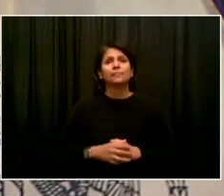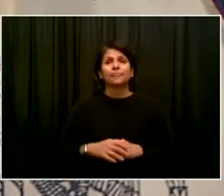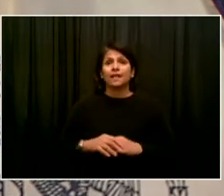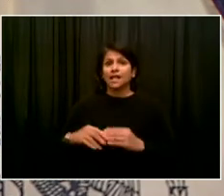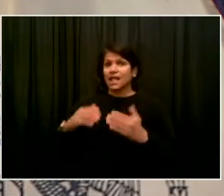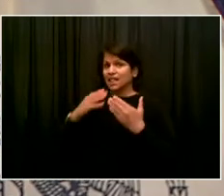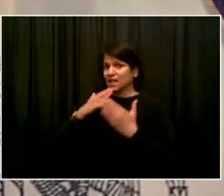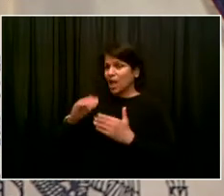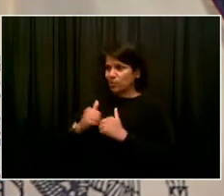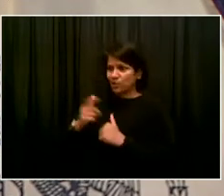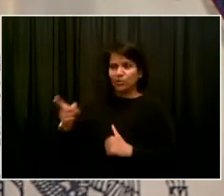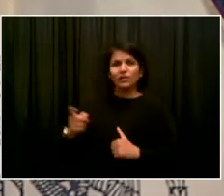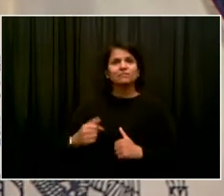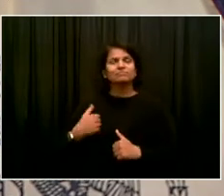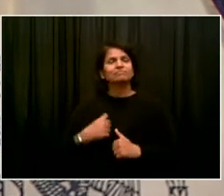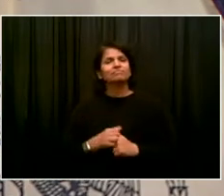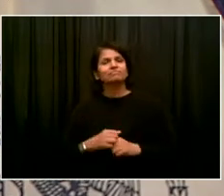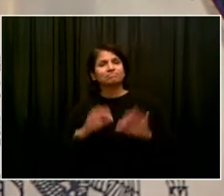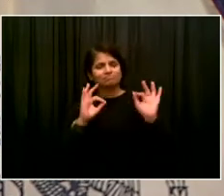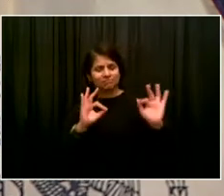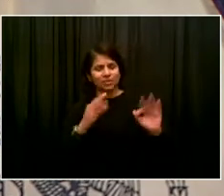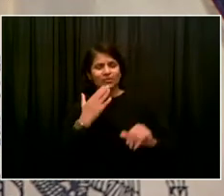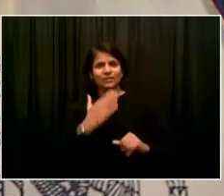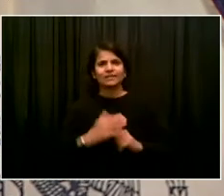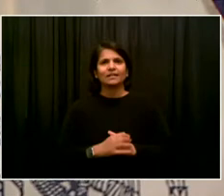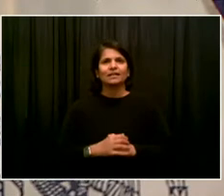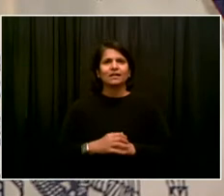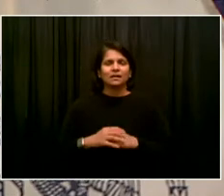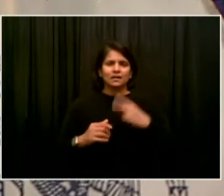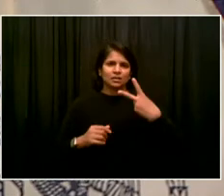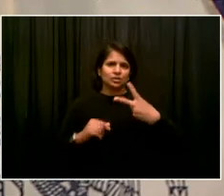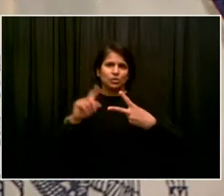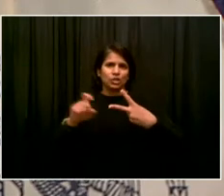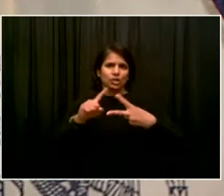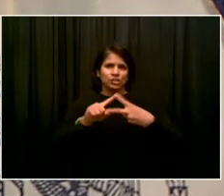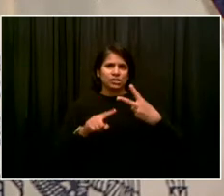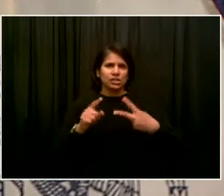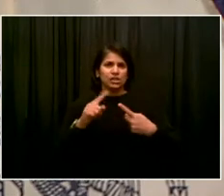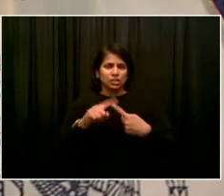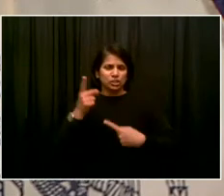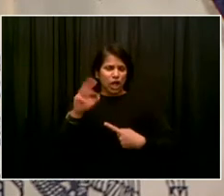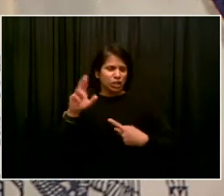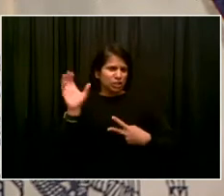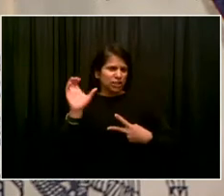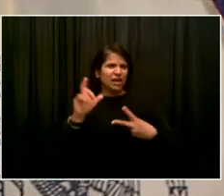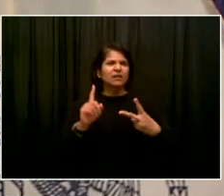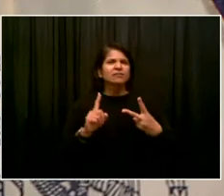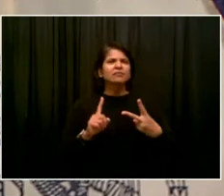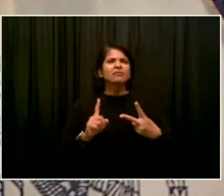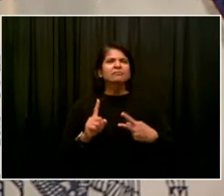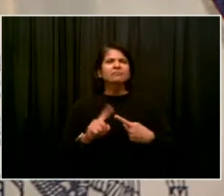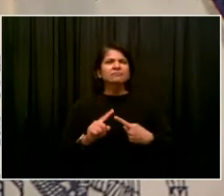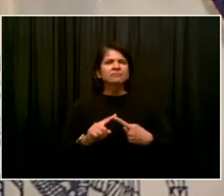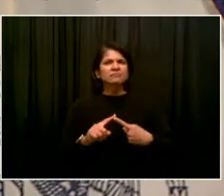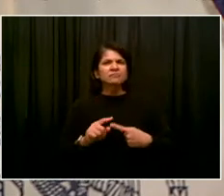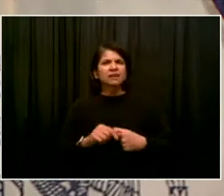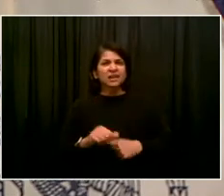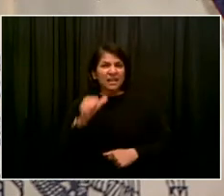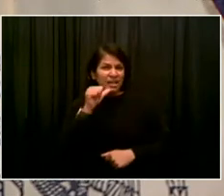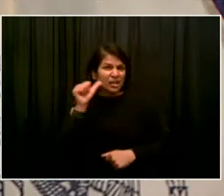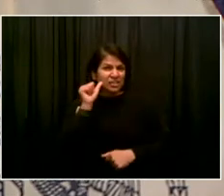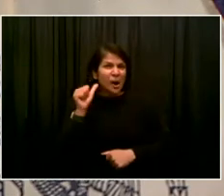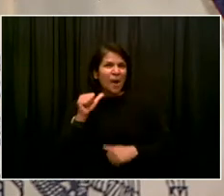I'm good. My question is actually for Dr. Choksi. I see him pacing over there. Yesterday, my colleague Maya Kaufman at